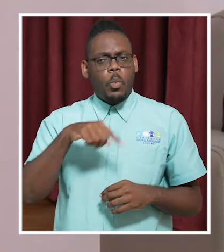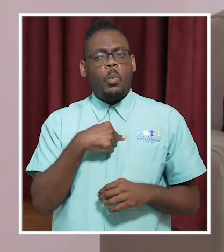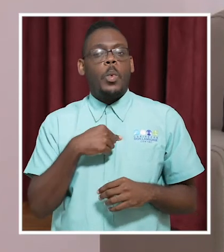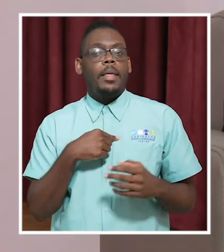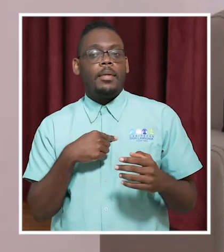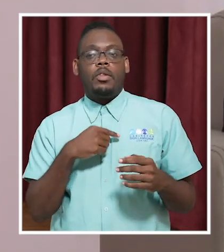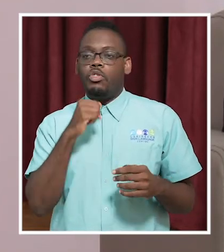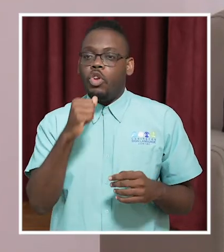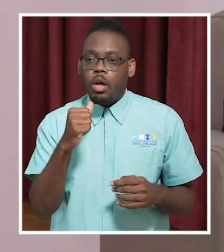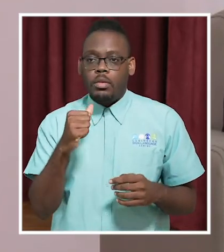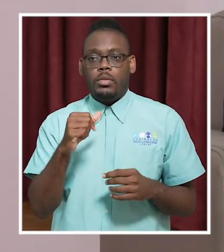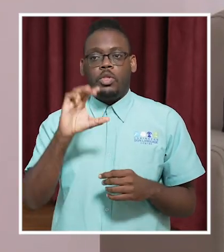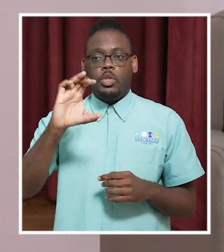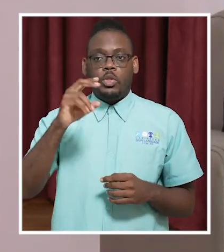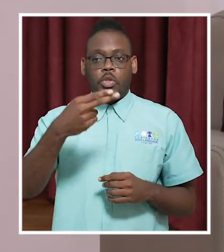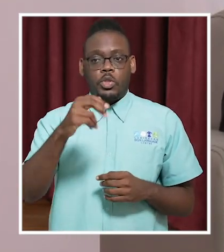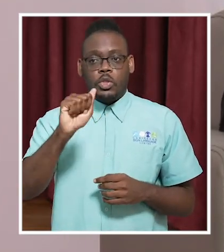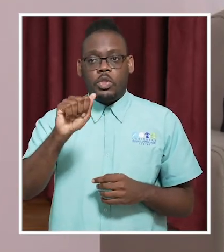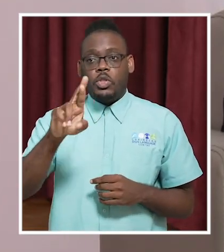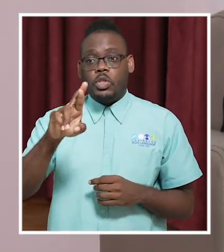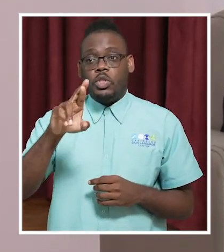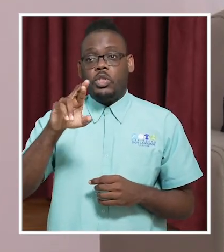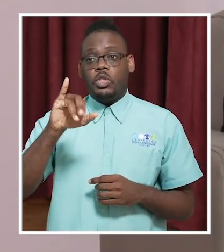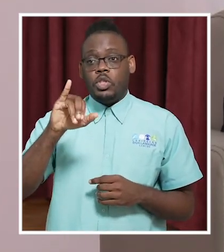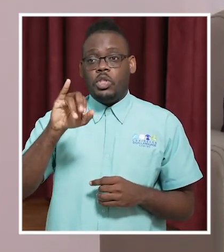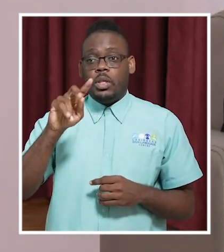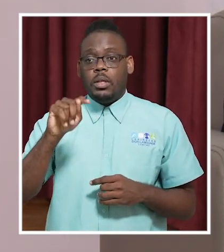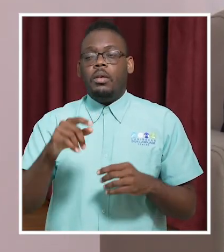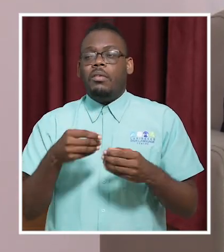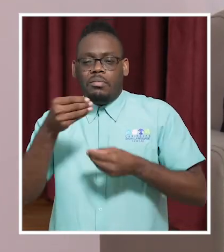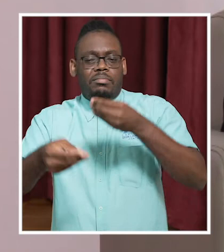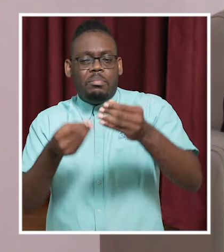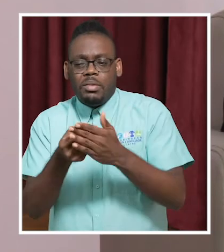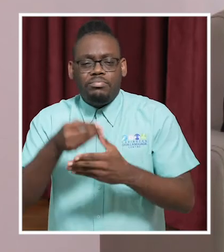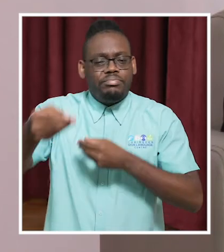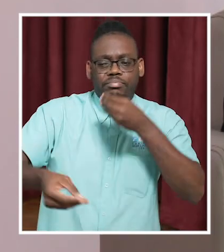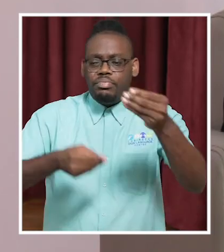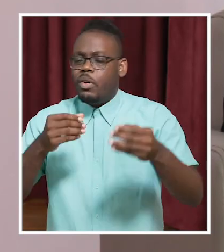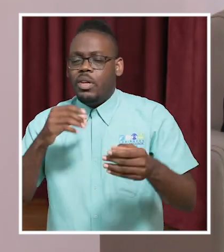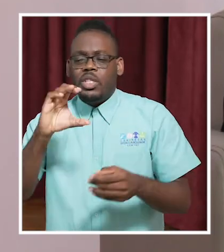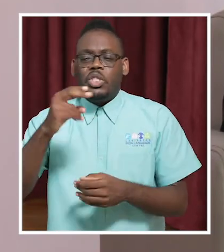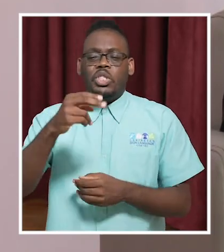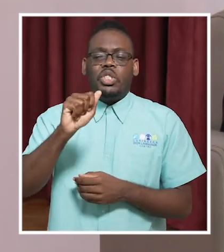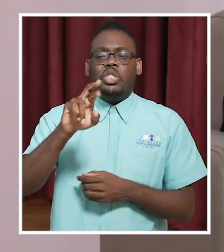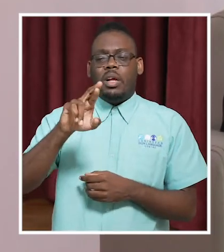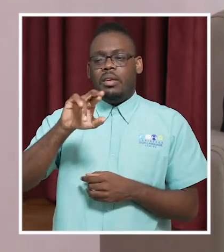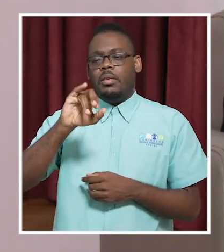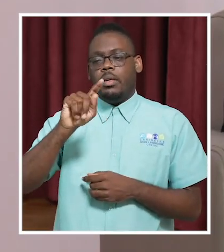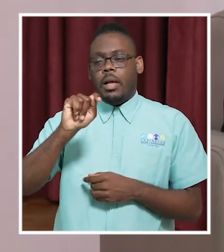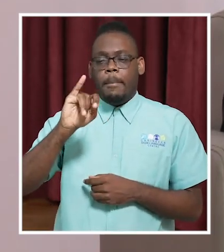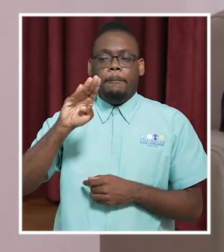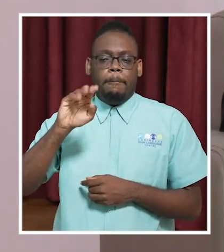that we will need to do. We need a space to operate from. We need to have a space